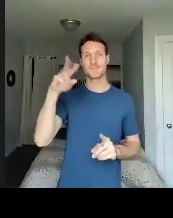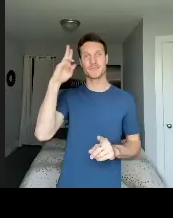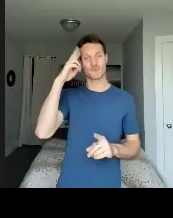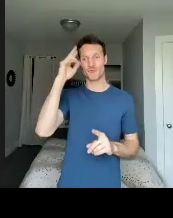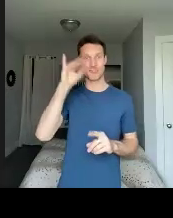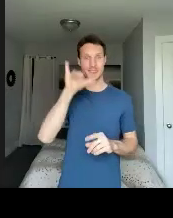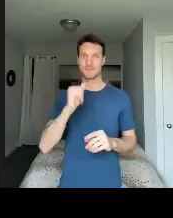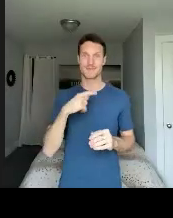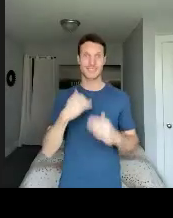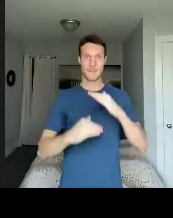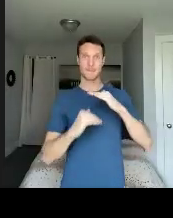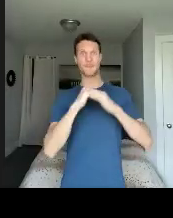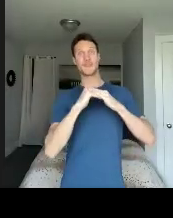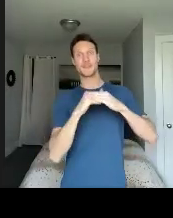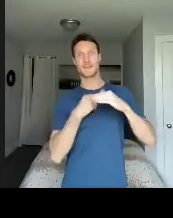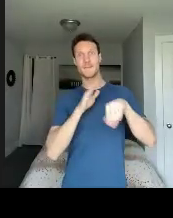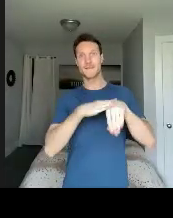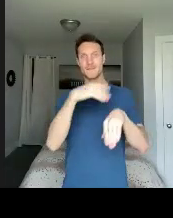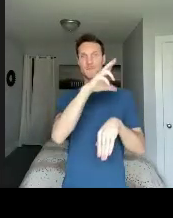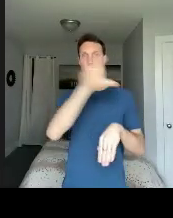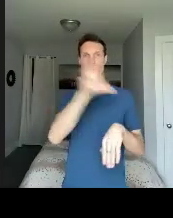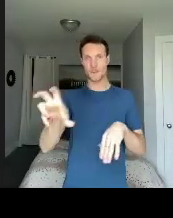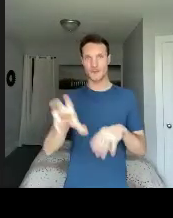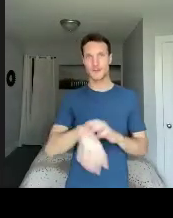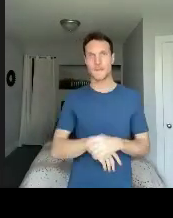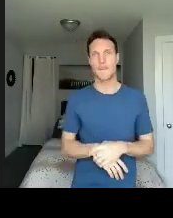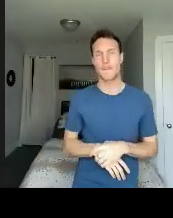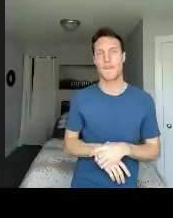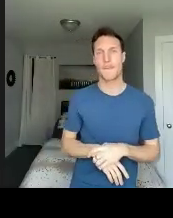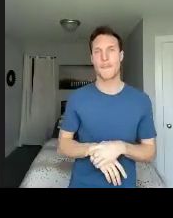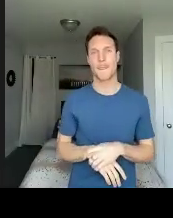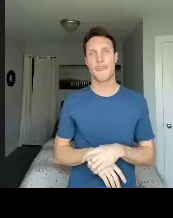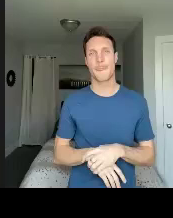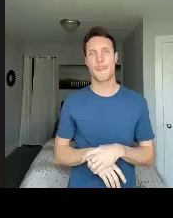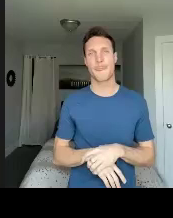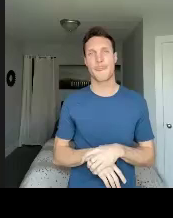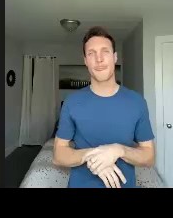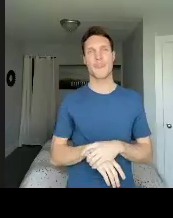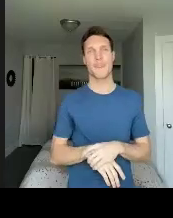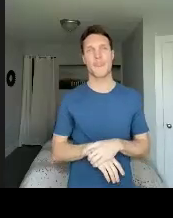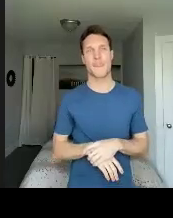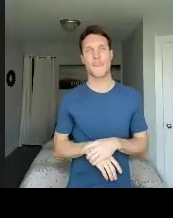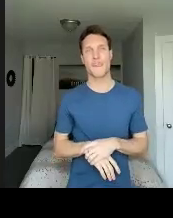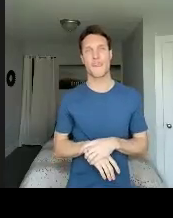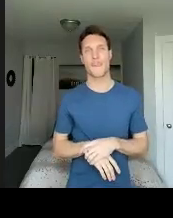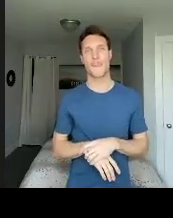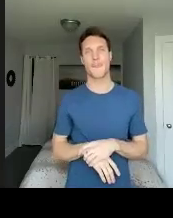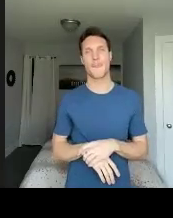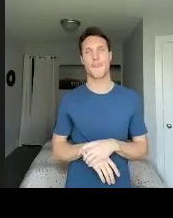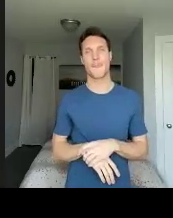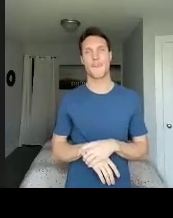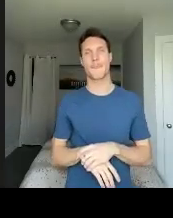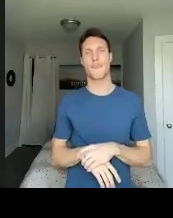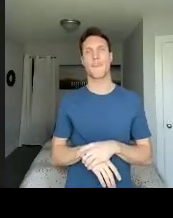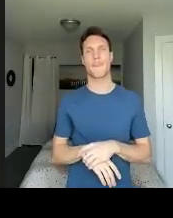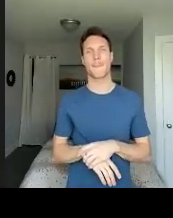who wants to join today was able to get registered. And so we wanted to give a quick reminder that these